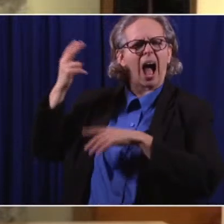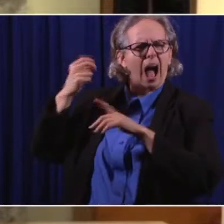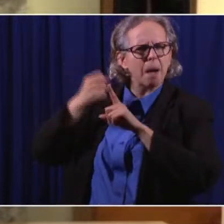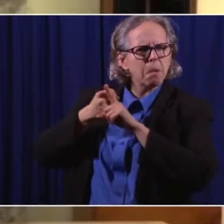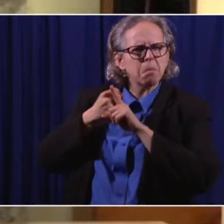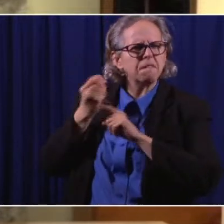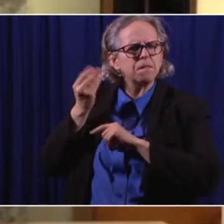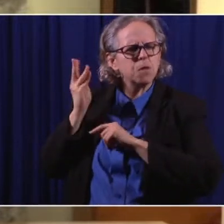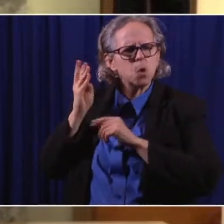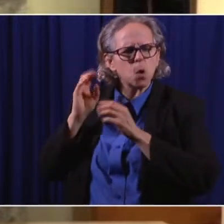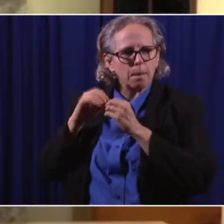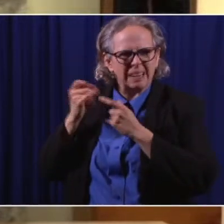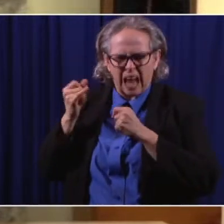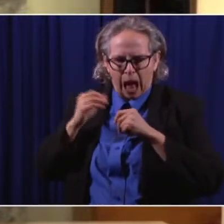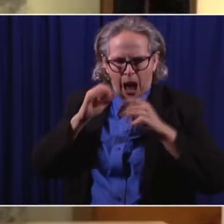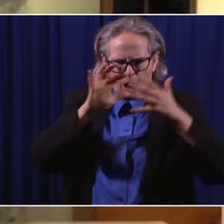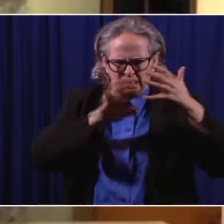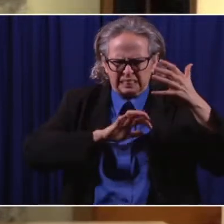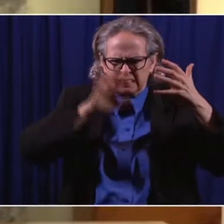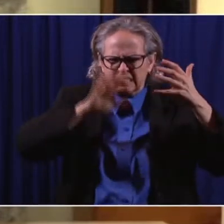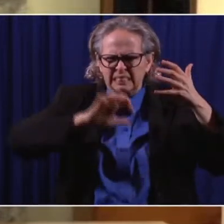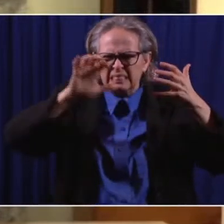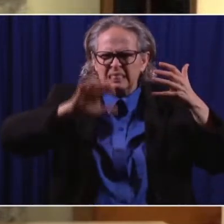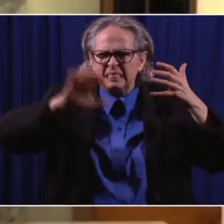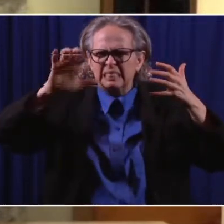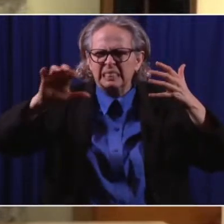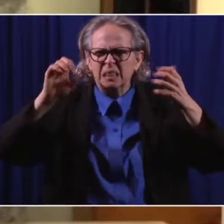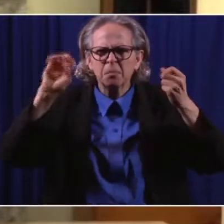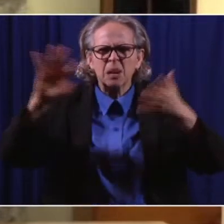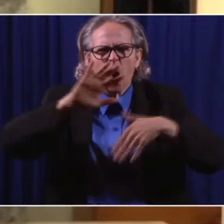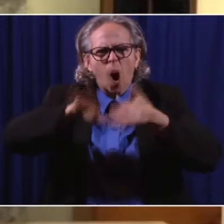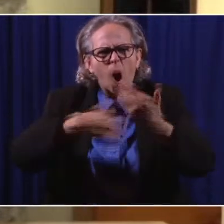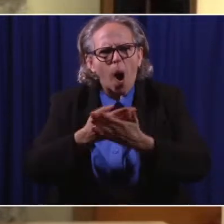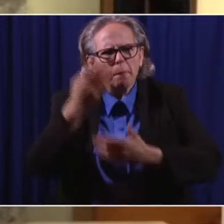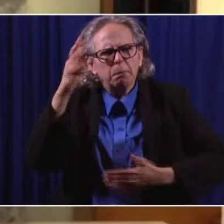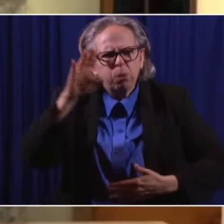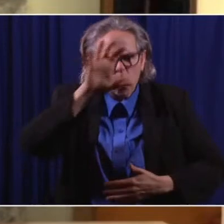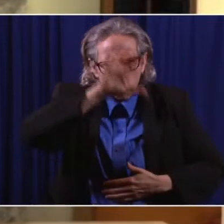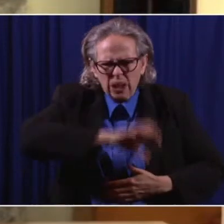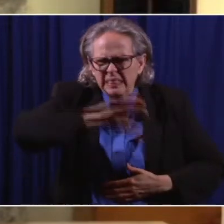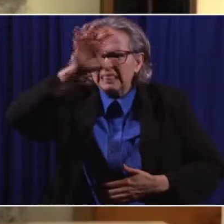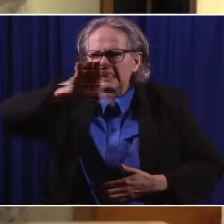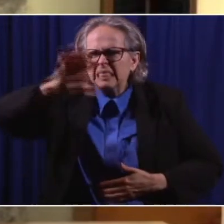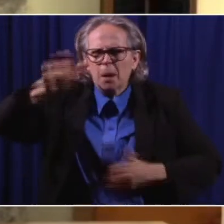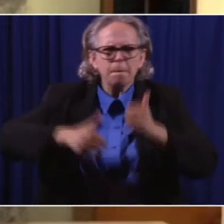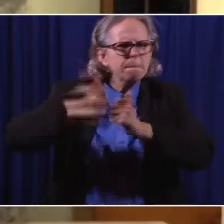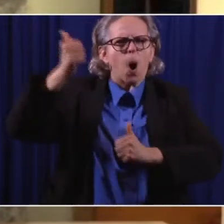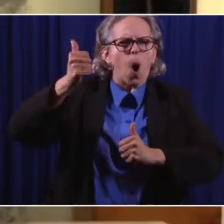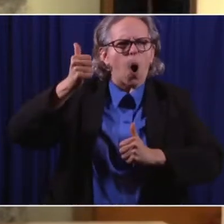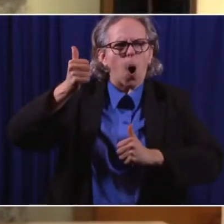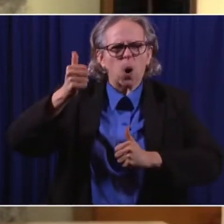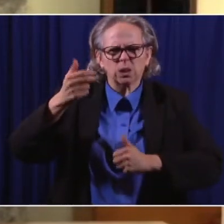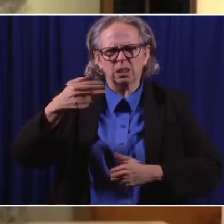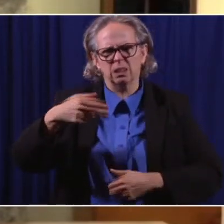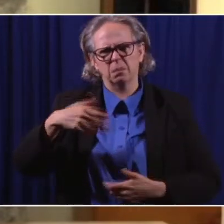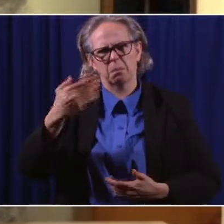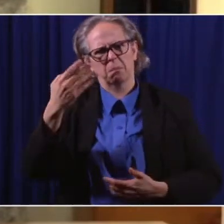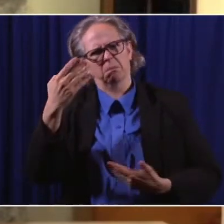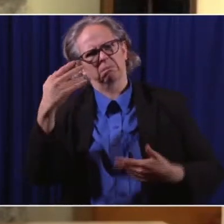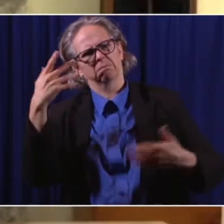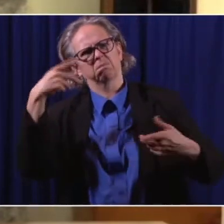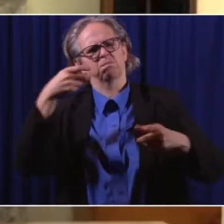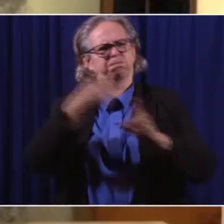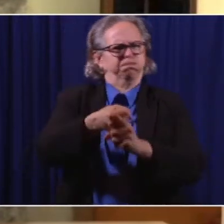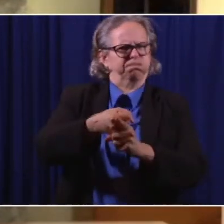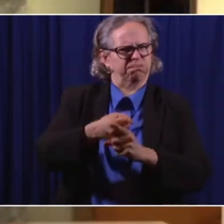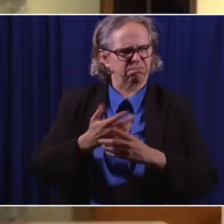points. Today, as you can see, it's virtually takes all the way over to here. All of these counties are high